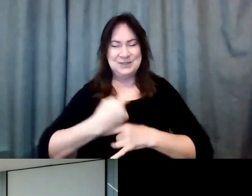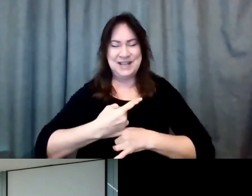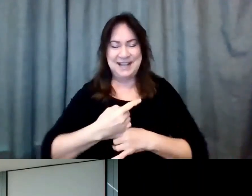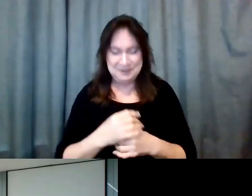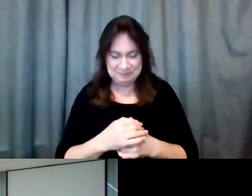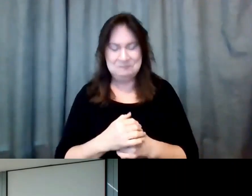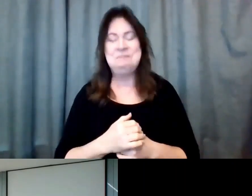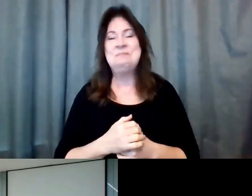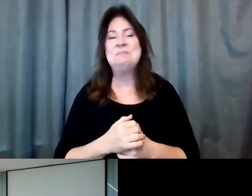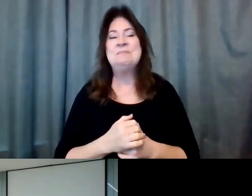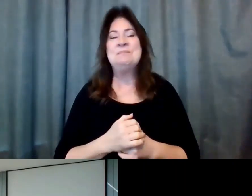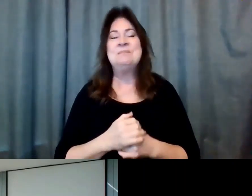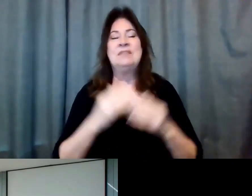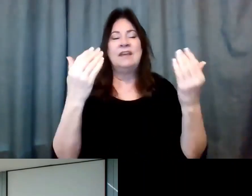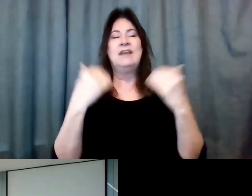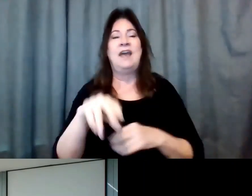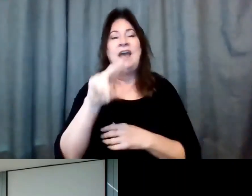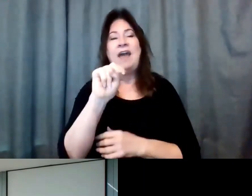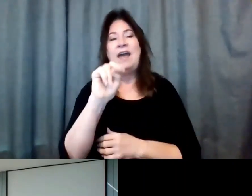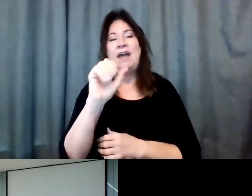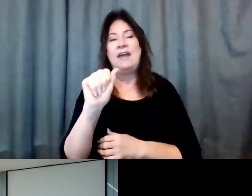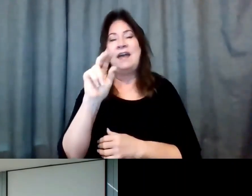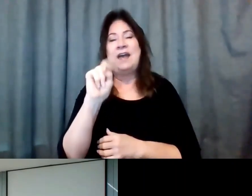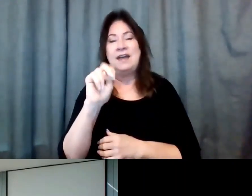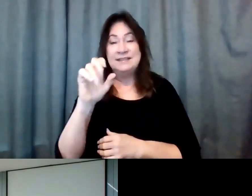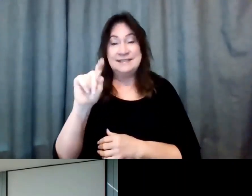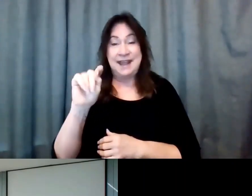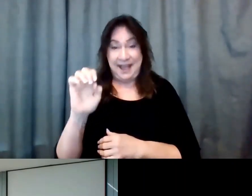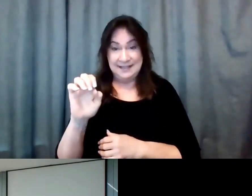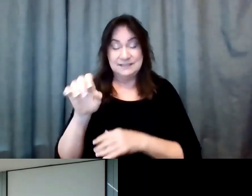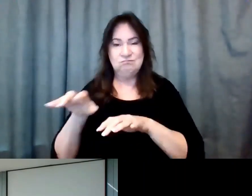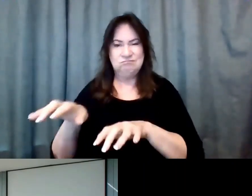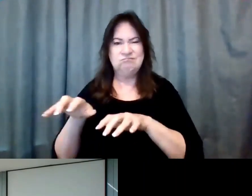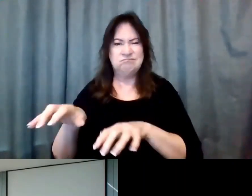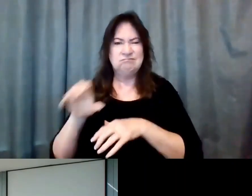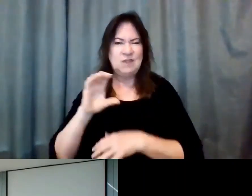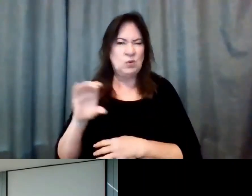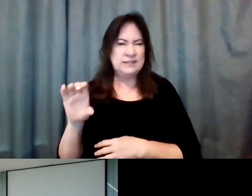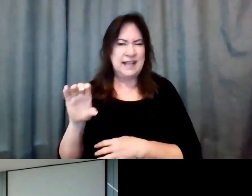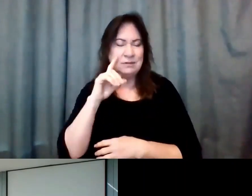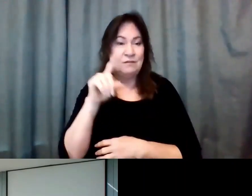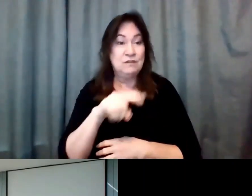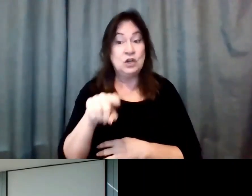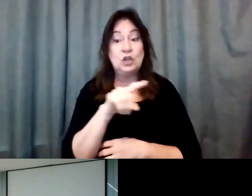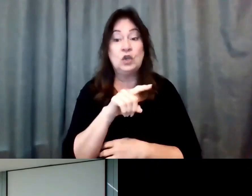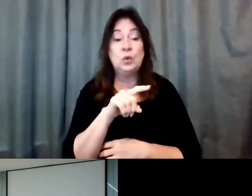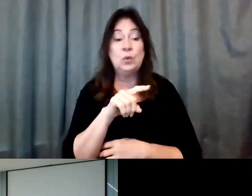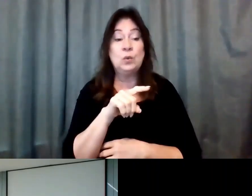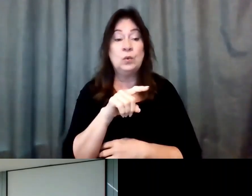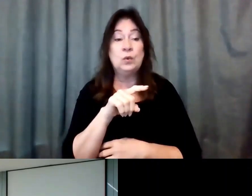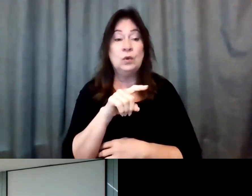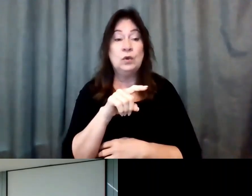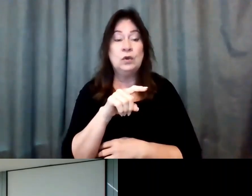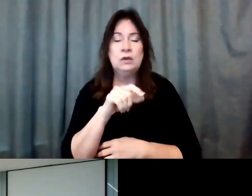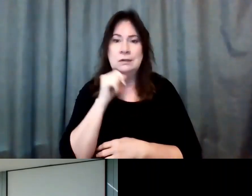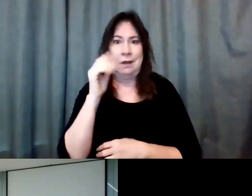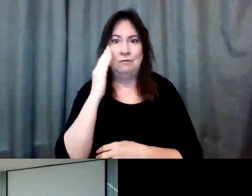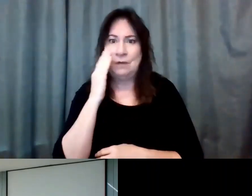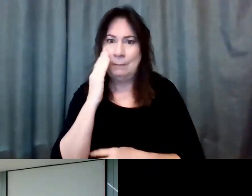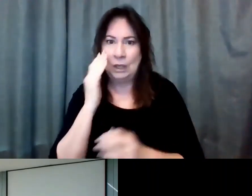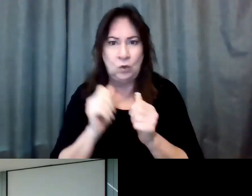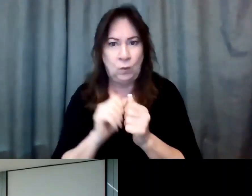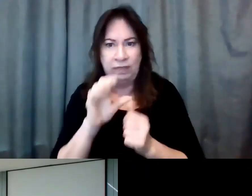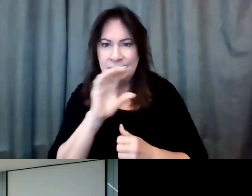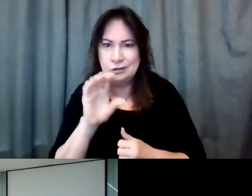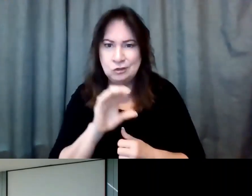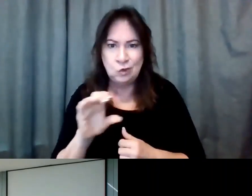And Nanette is doing the closed captioning for those who are less familiar with Zoom.